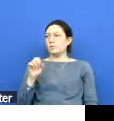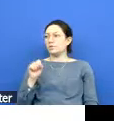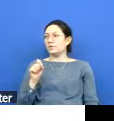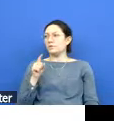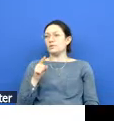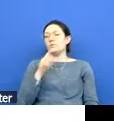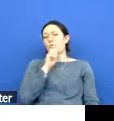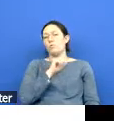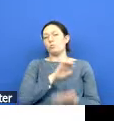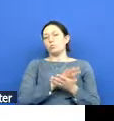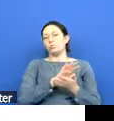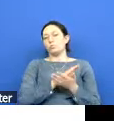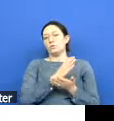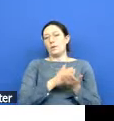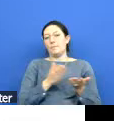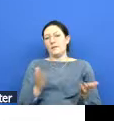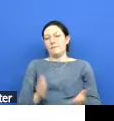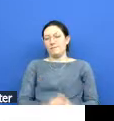say, old school on some of the stuff.